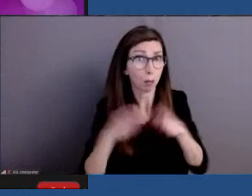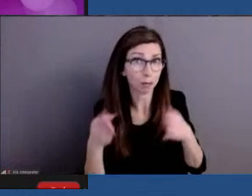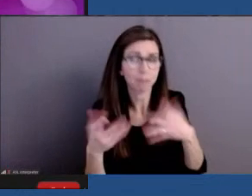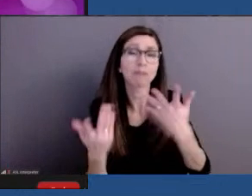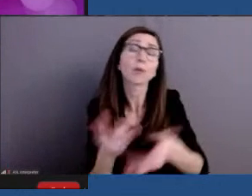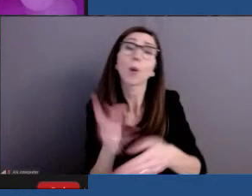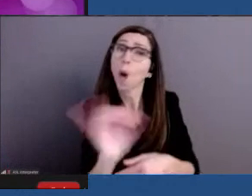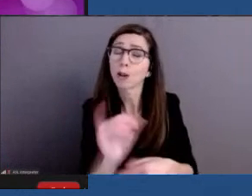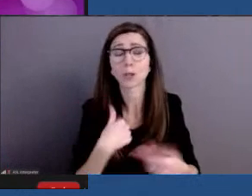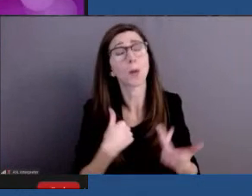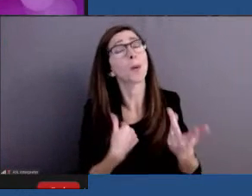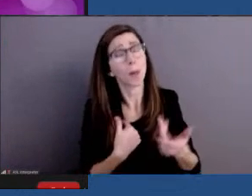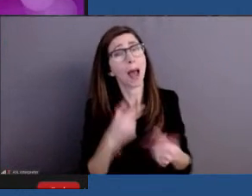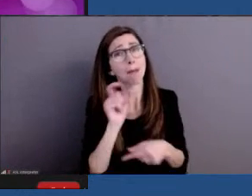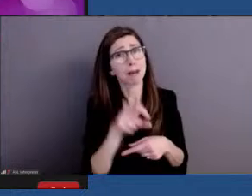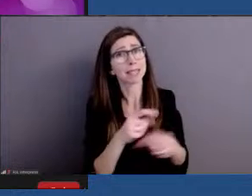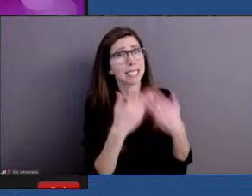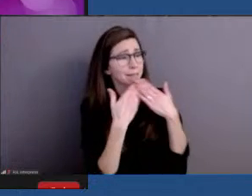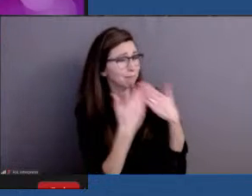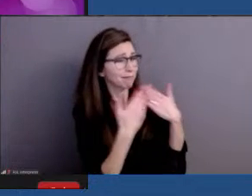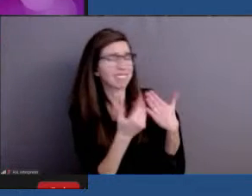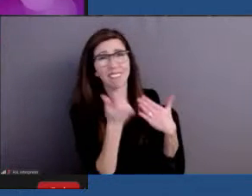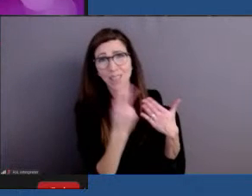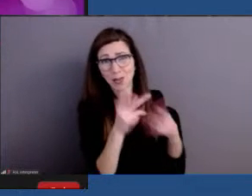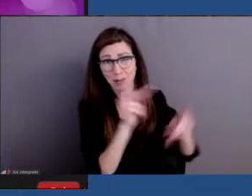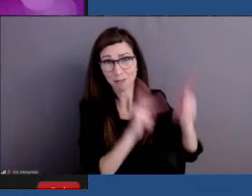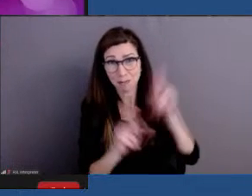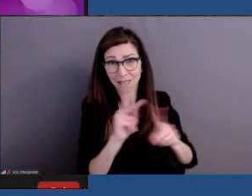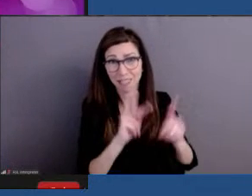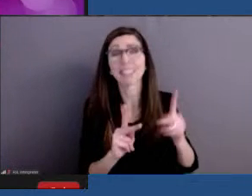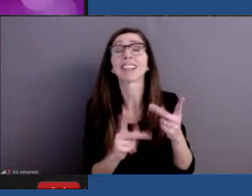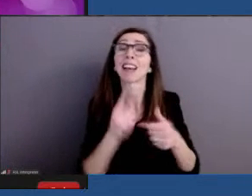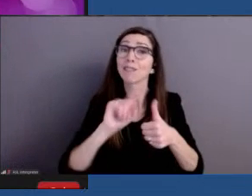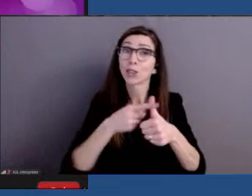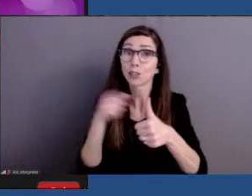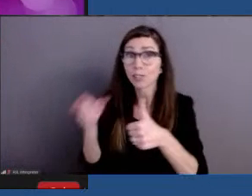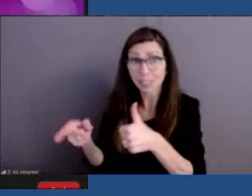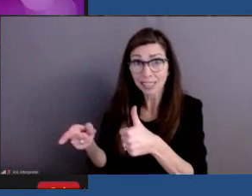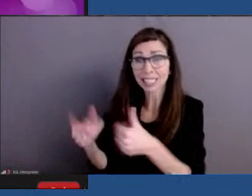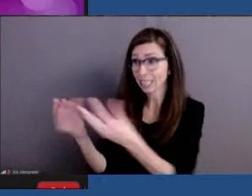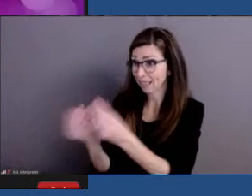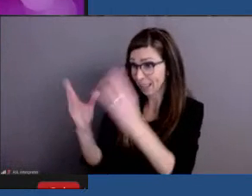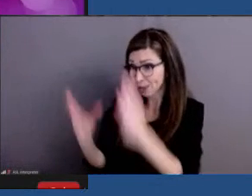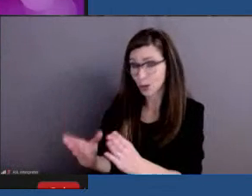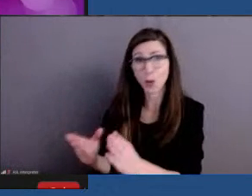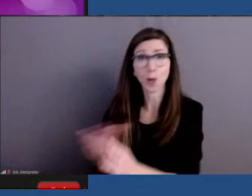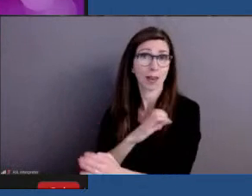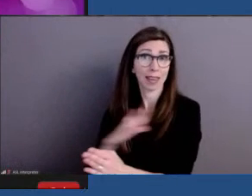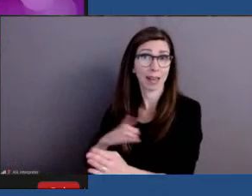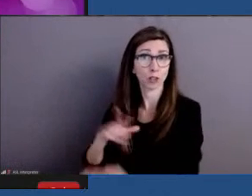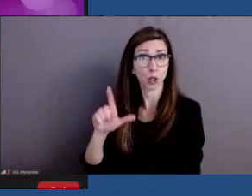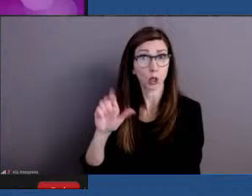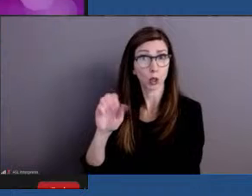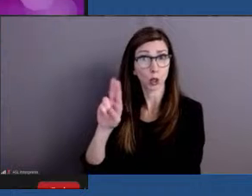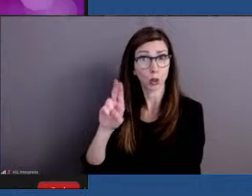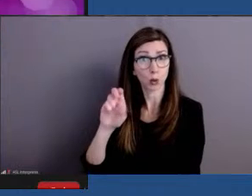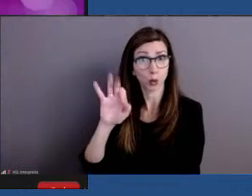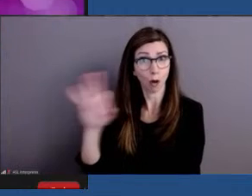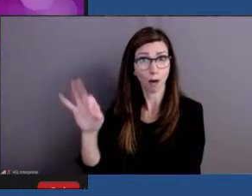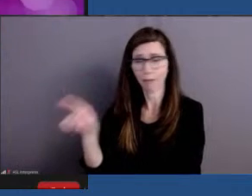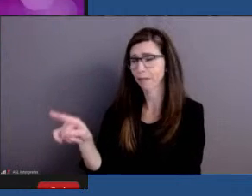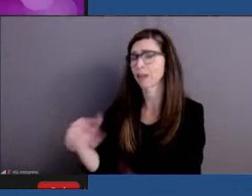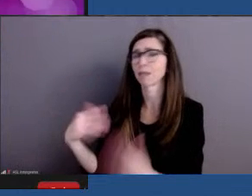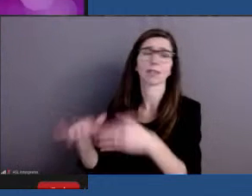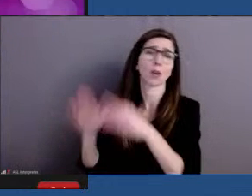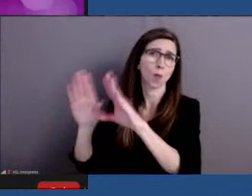without saying a few thank yous. First, I want to thank our Councillor Liaison, Councillor Luloff, for being an incredible champion for our